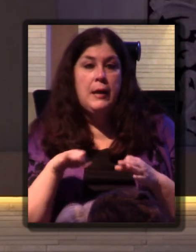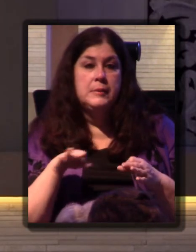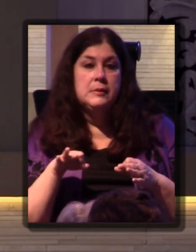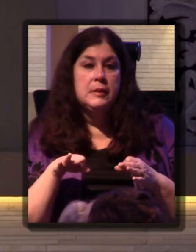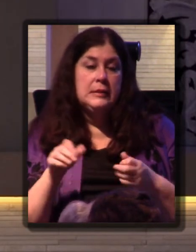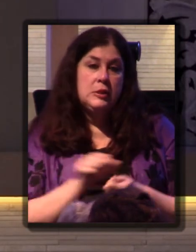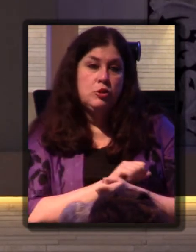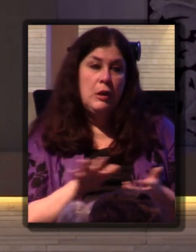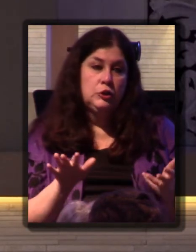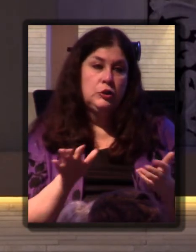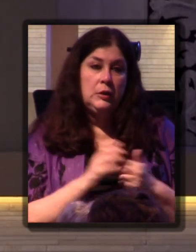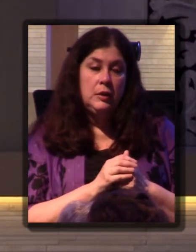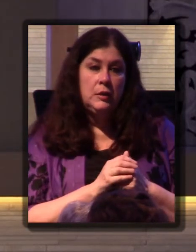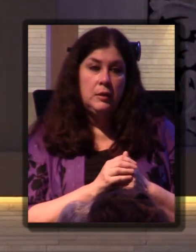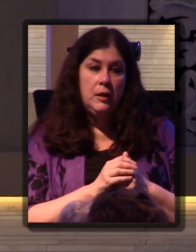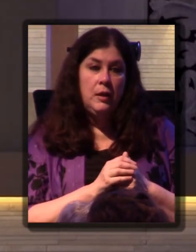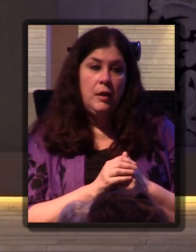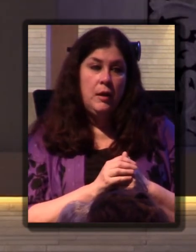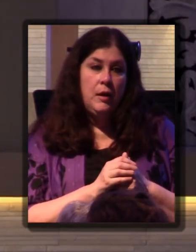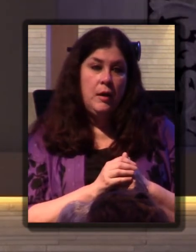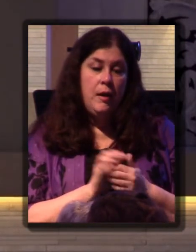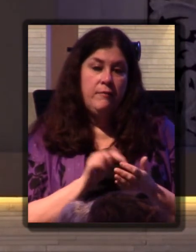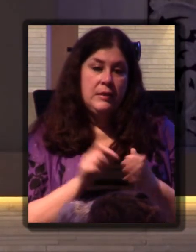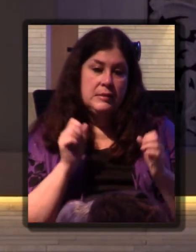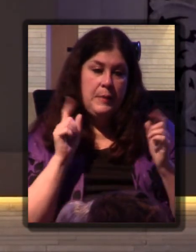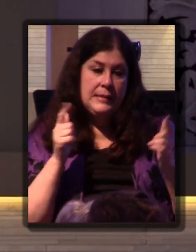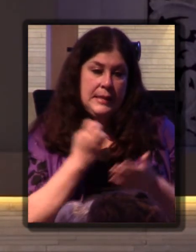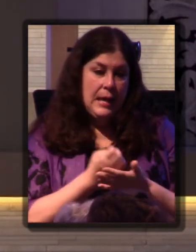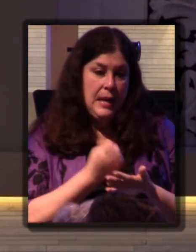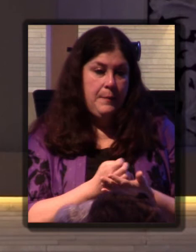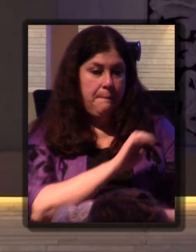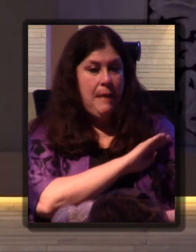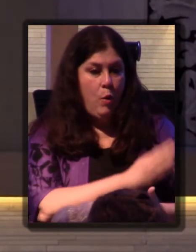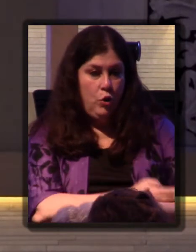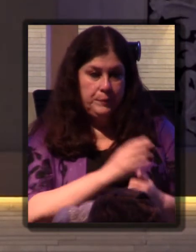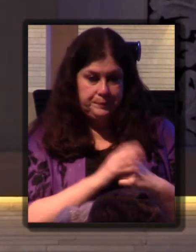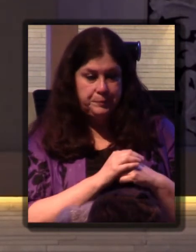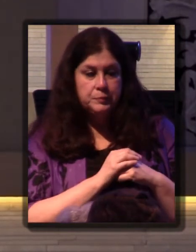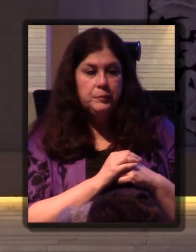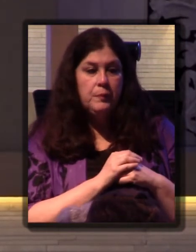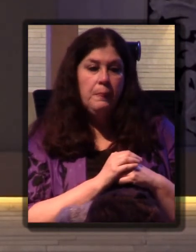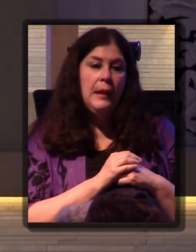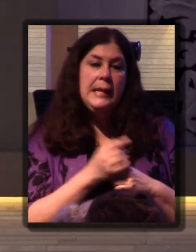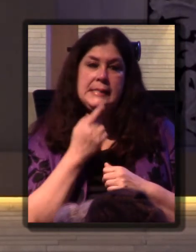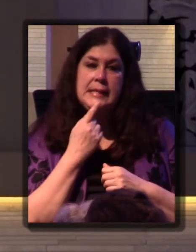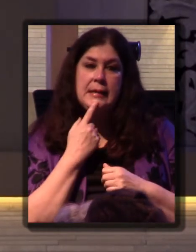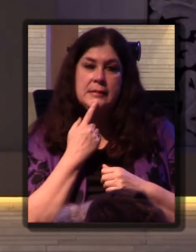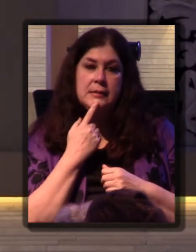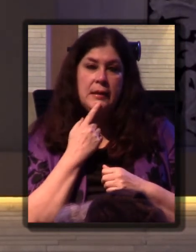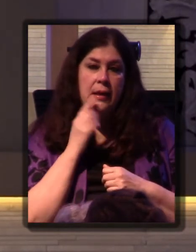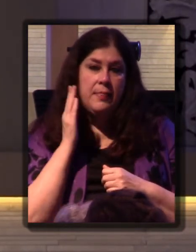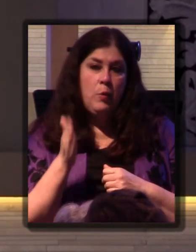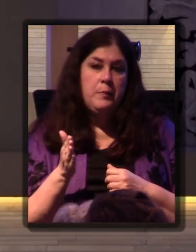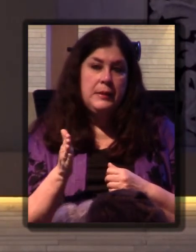it describes the destruction of this amazing economic power. And it